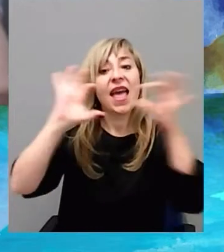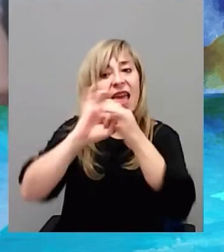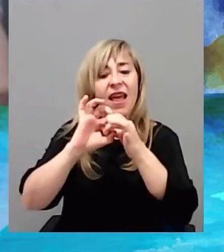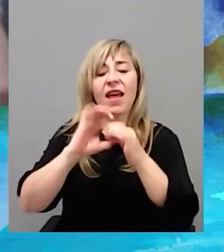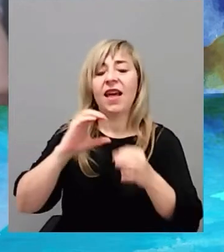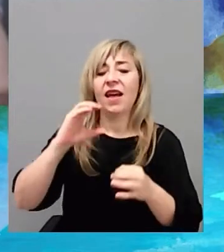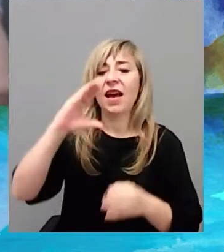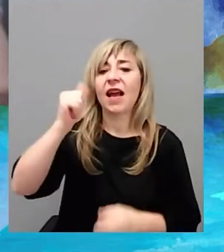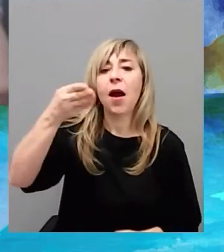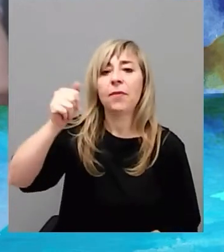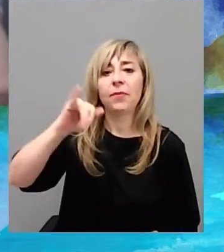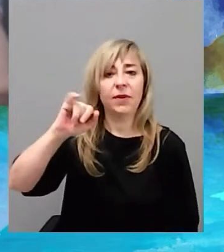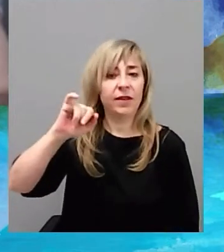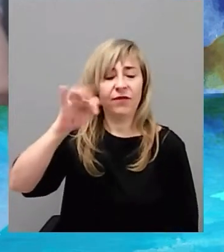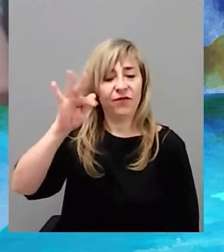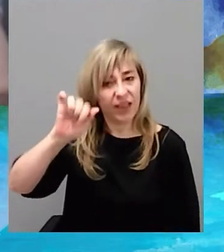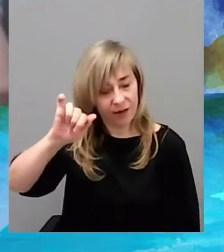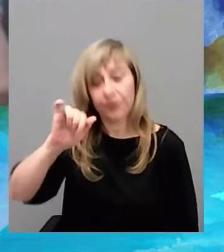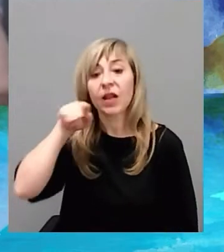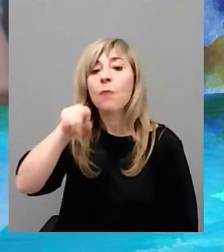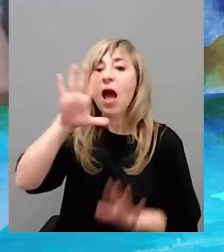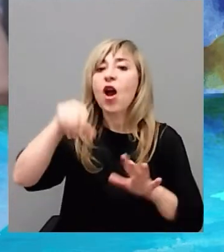at Cabify, but not